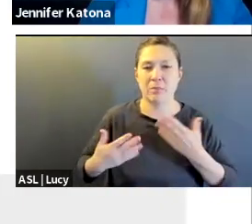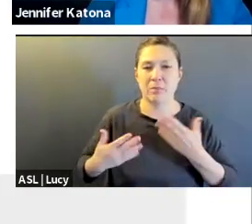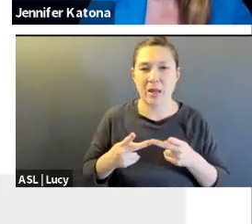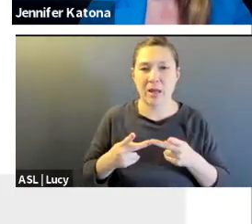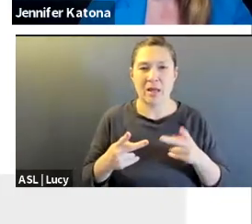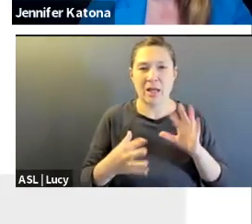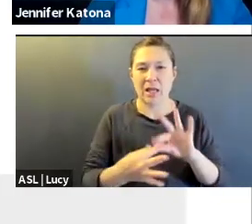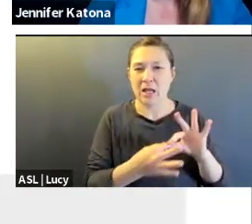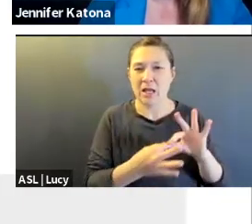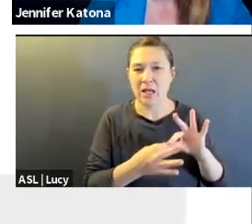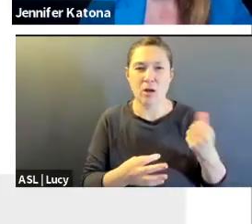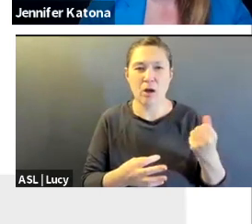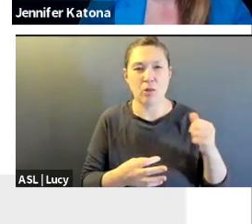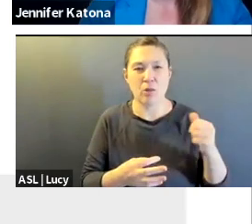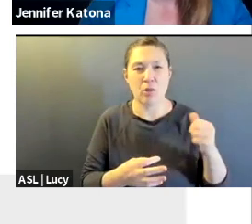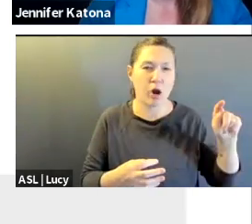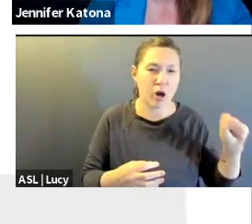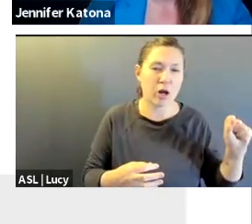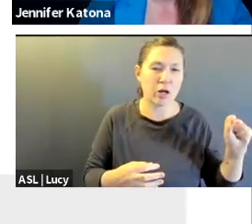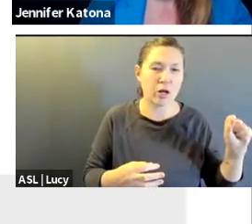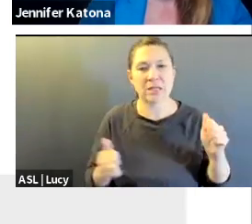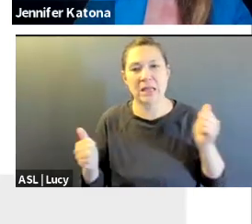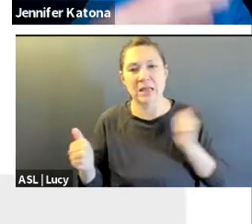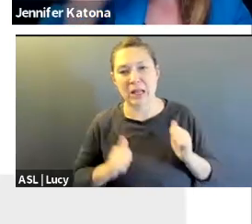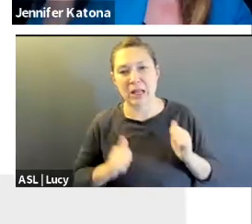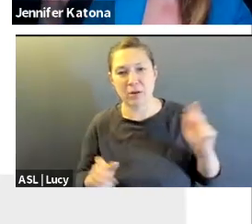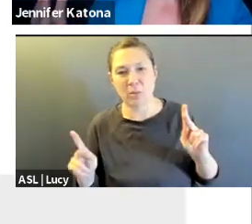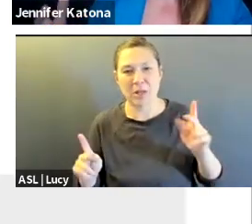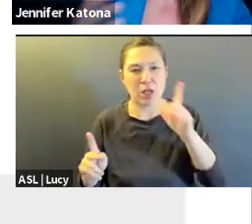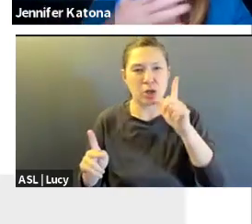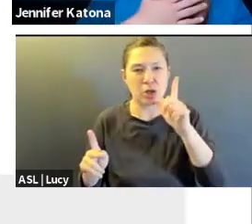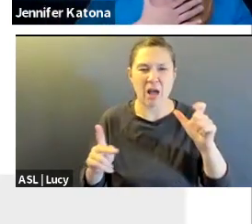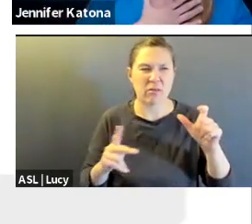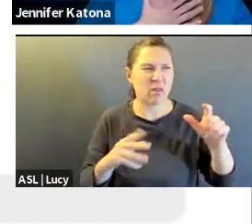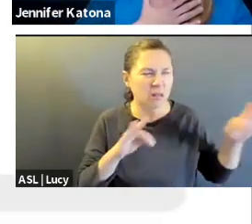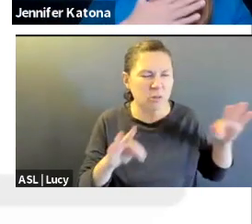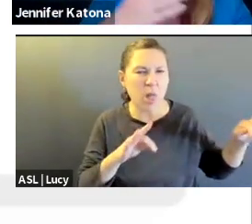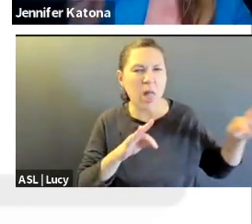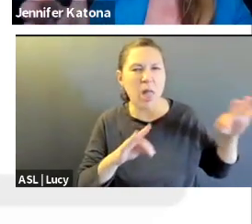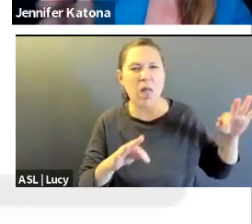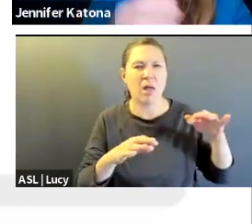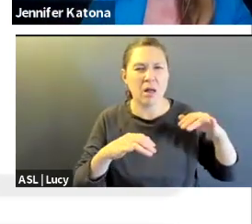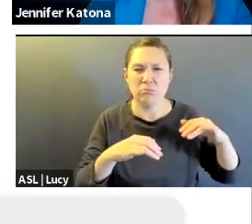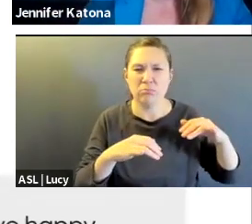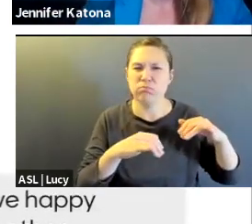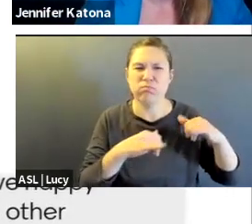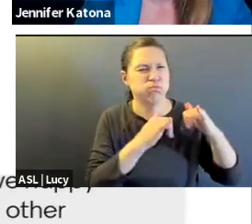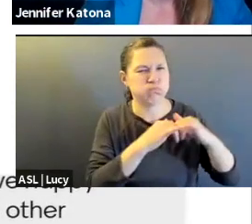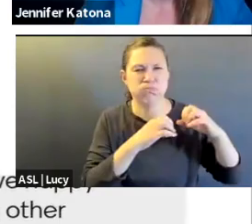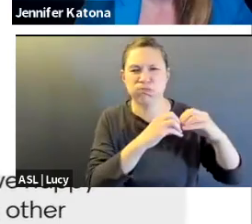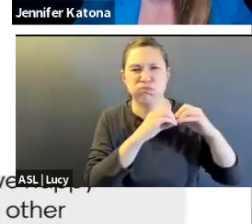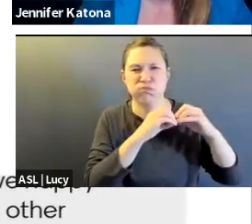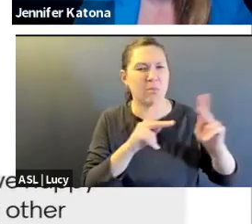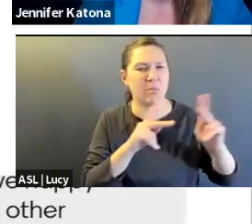don't have to explain, justify, or fight for theater education. So I know face-to-face is an arts education. I'm a theater educator. I resonate and feel close